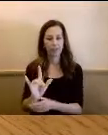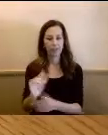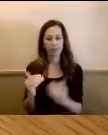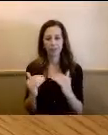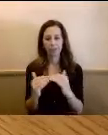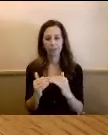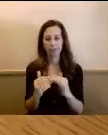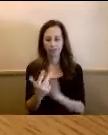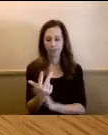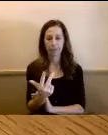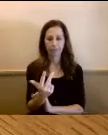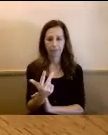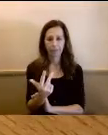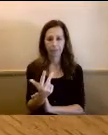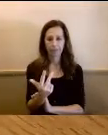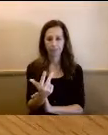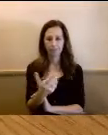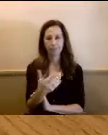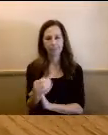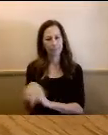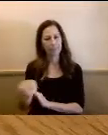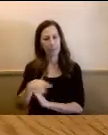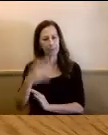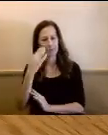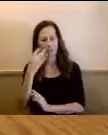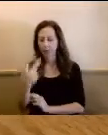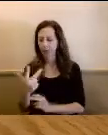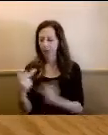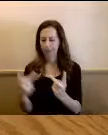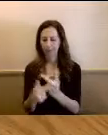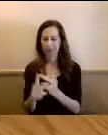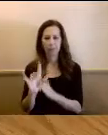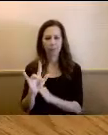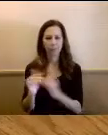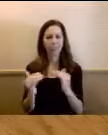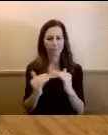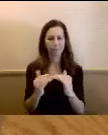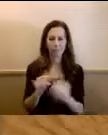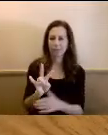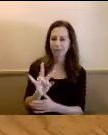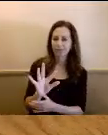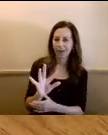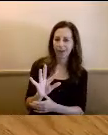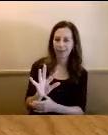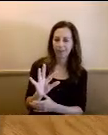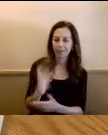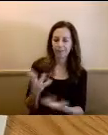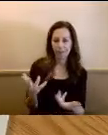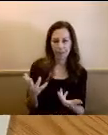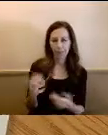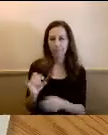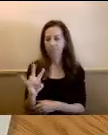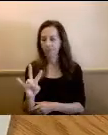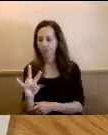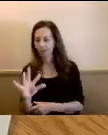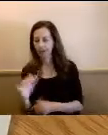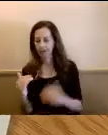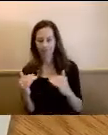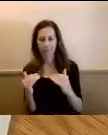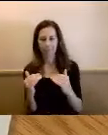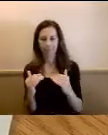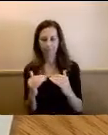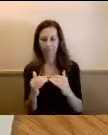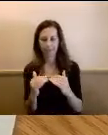25 equals 3. And we know 3 times 25 is 75, so we've got 75